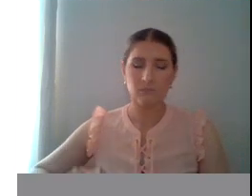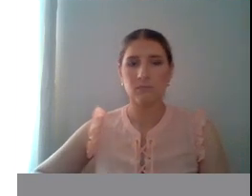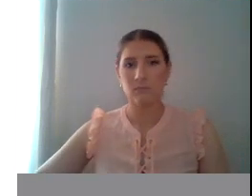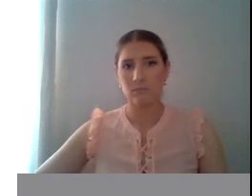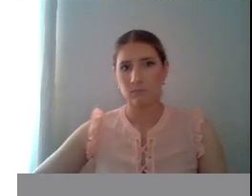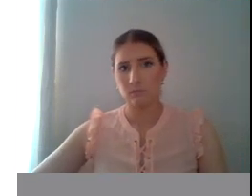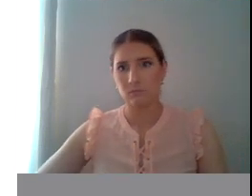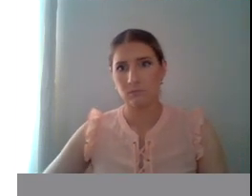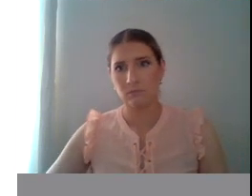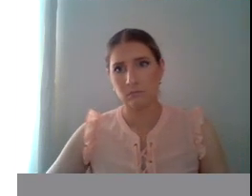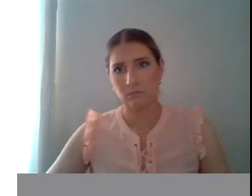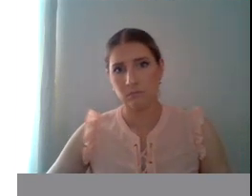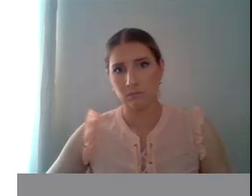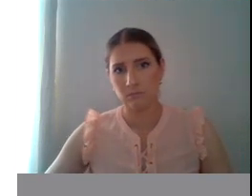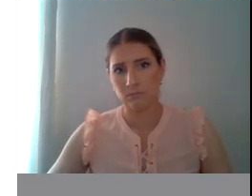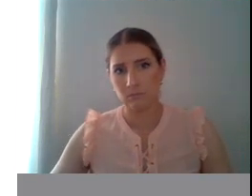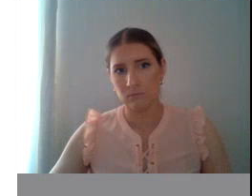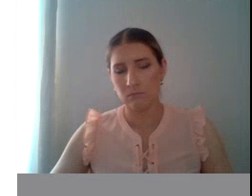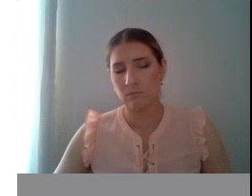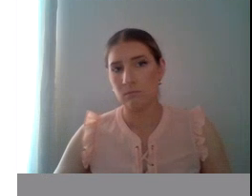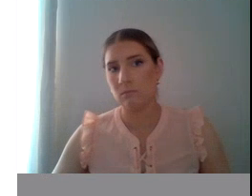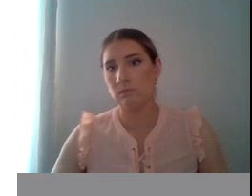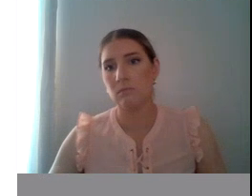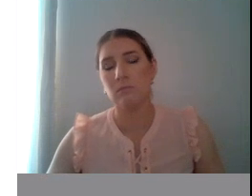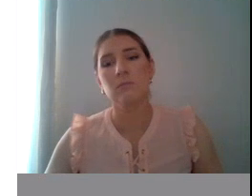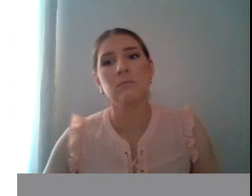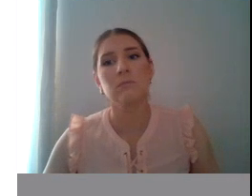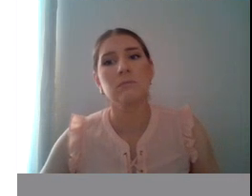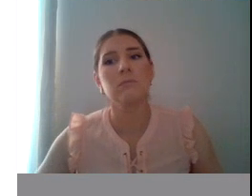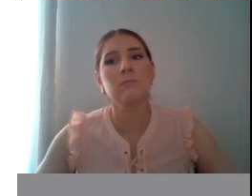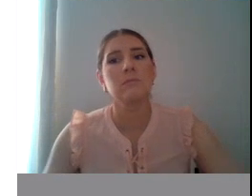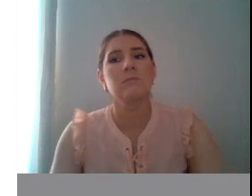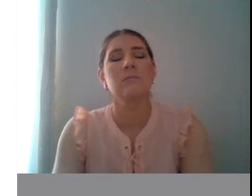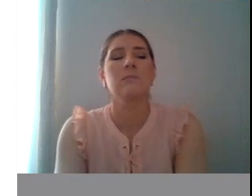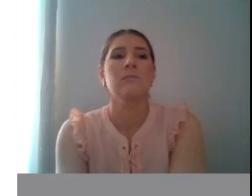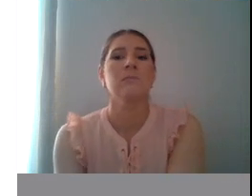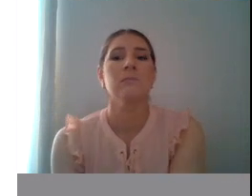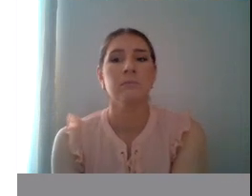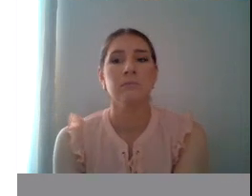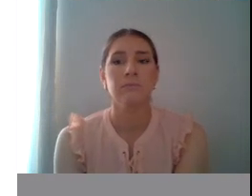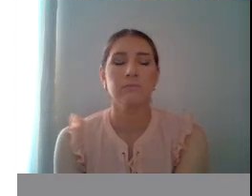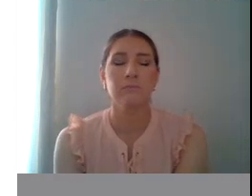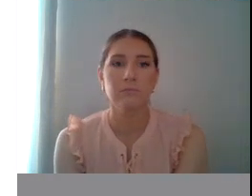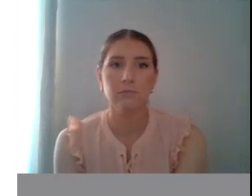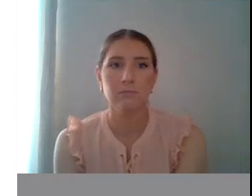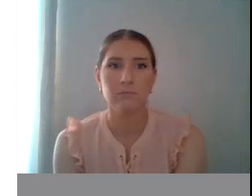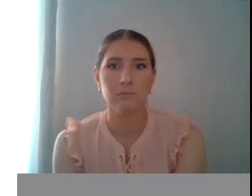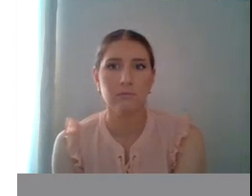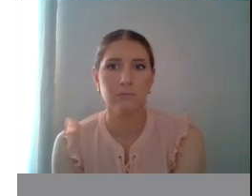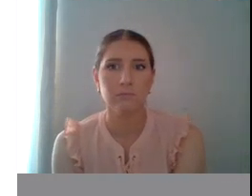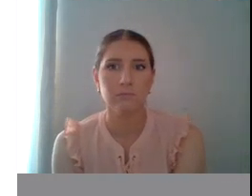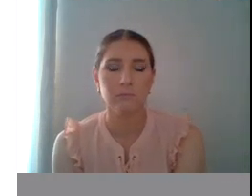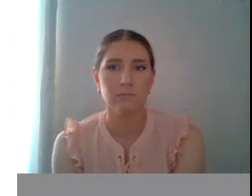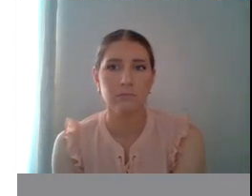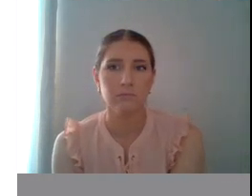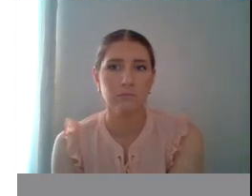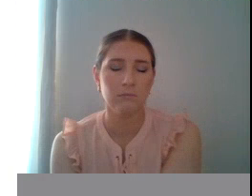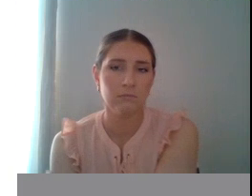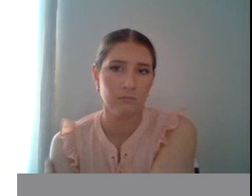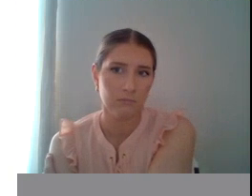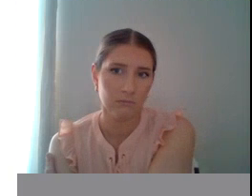antenatal visit, and continue to follow up, what is the smoking behaviors among these women, even once they have uh, you